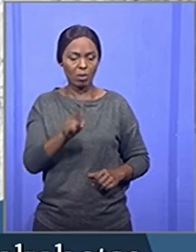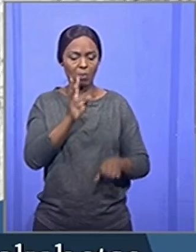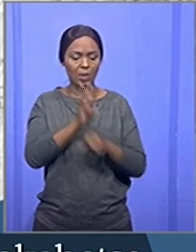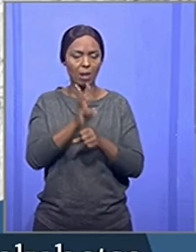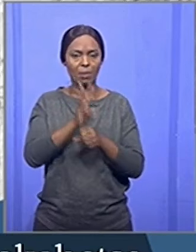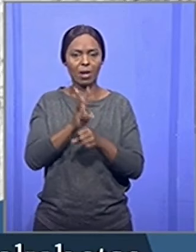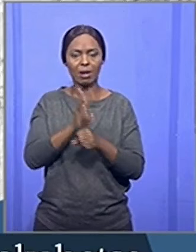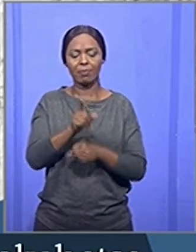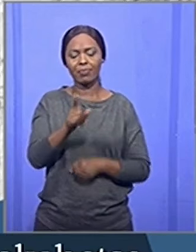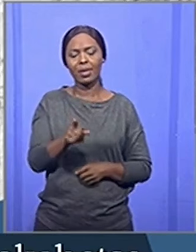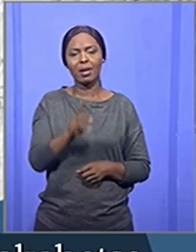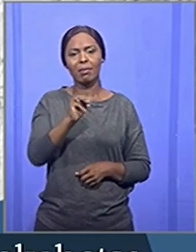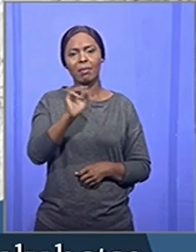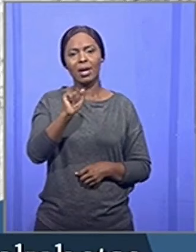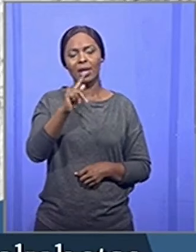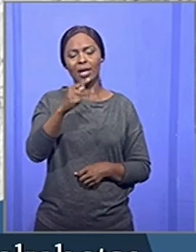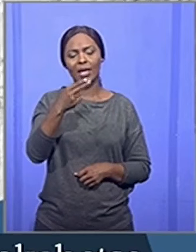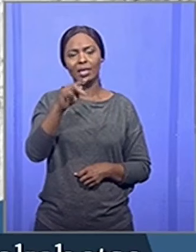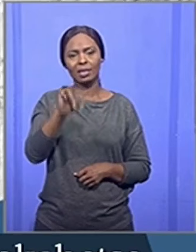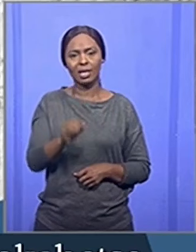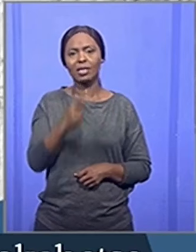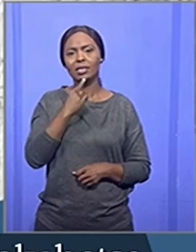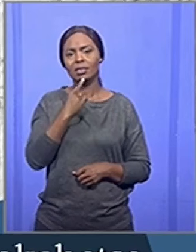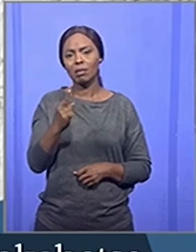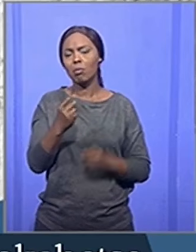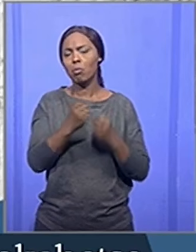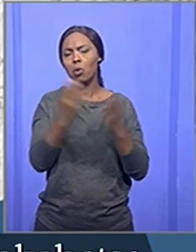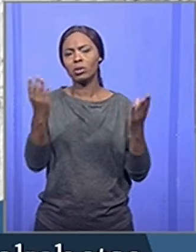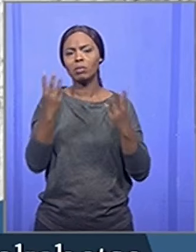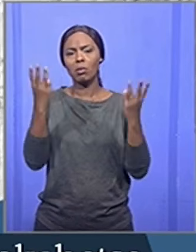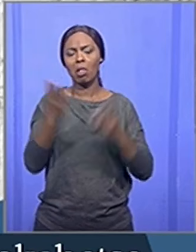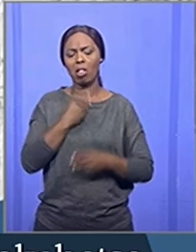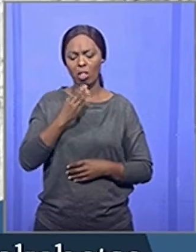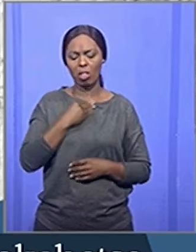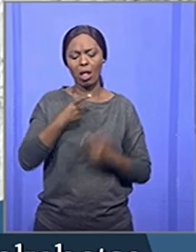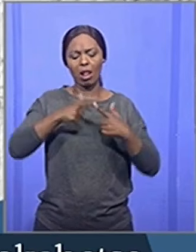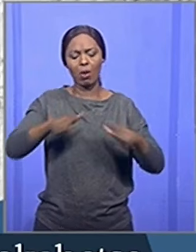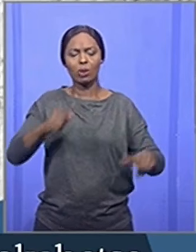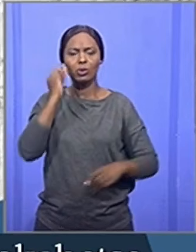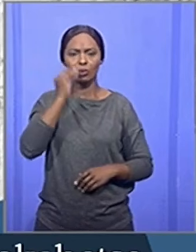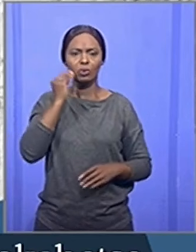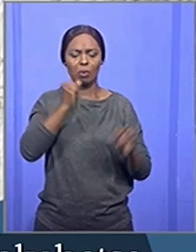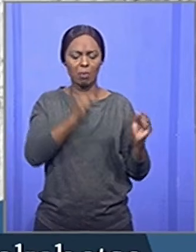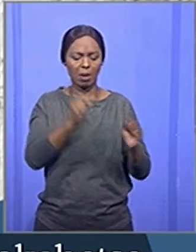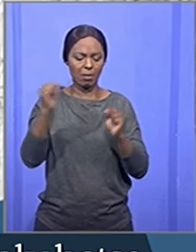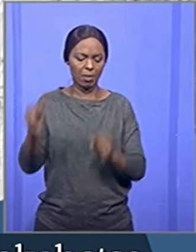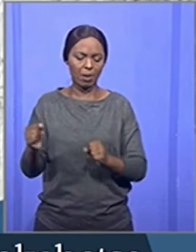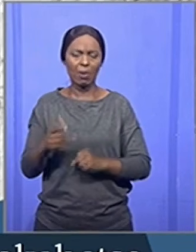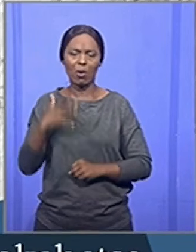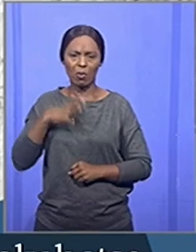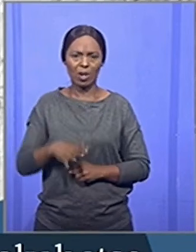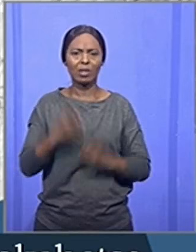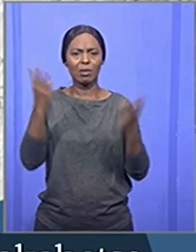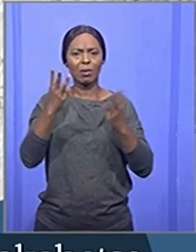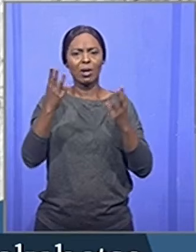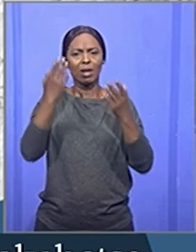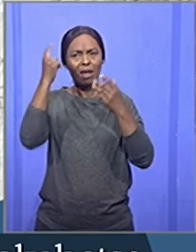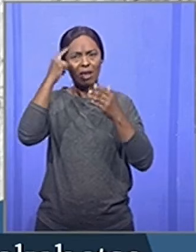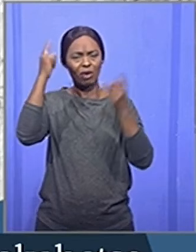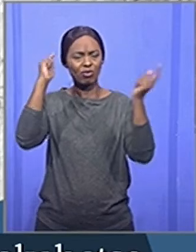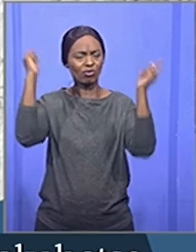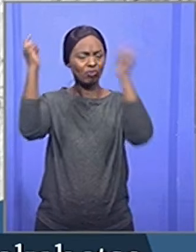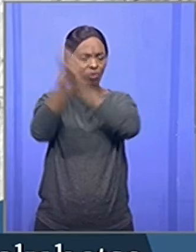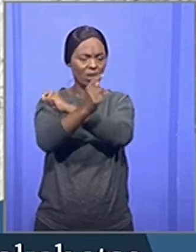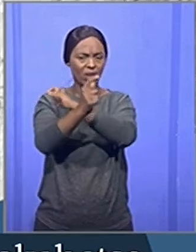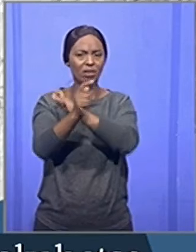tsona haholo hore lenyatso le ntse le le lengata puong ya Sesotho e fapana le tse ding o ne a hlile a rata taba ya hore mehopolo ya batho ba